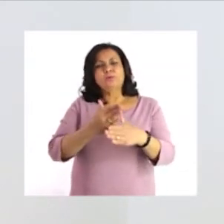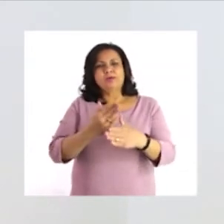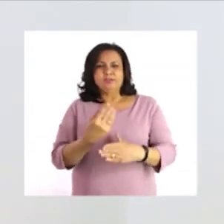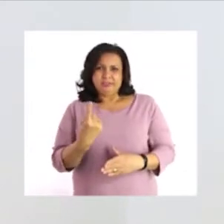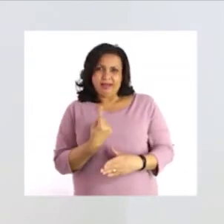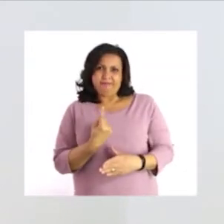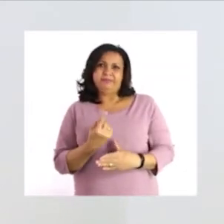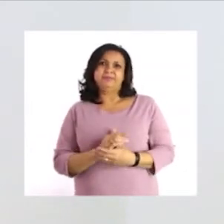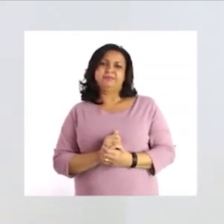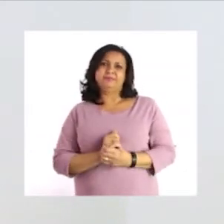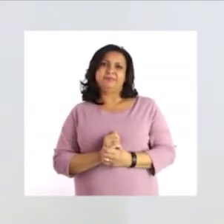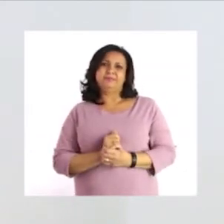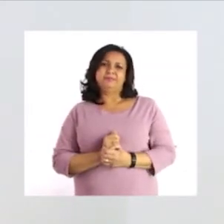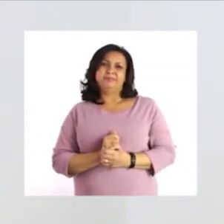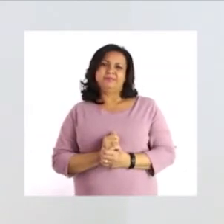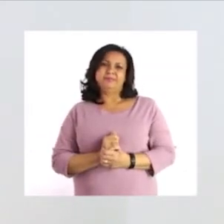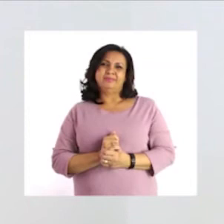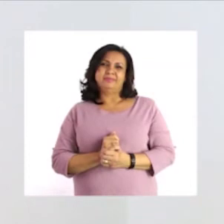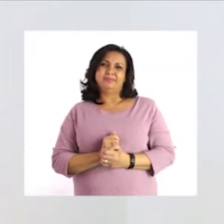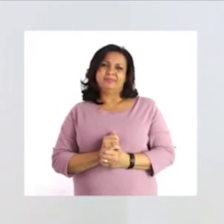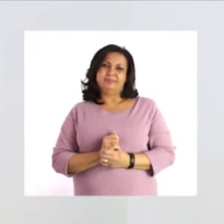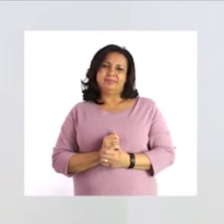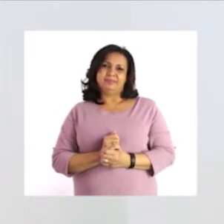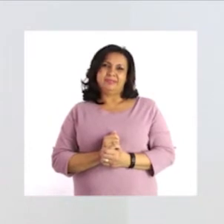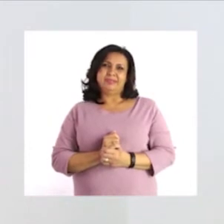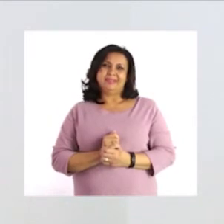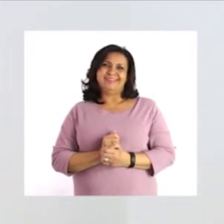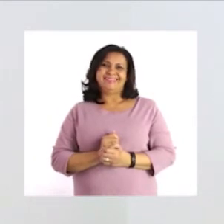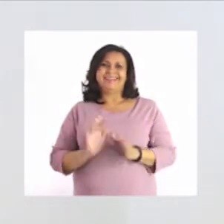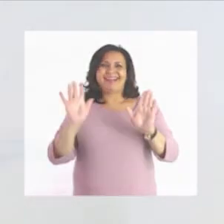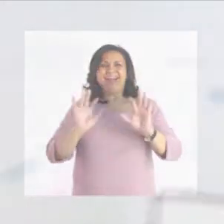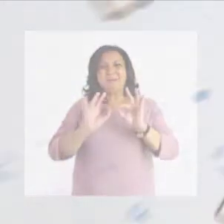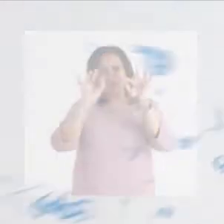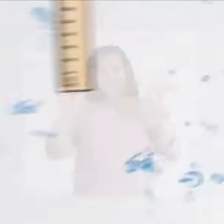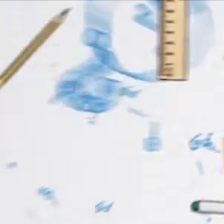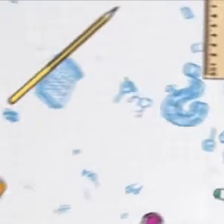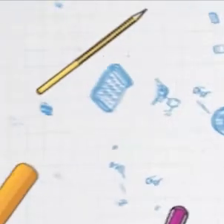nicely. Remember, stay on the lines of your circles.